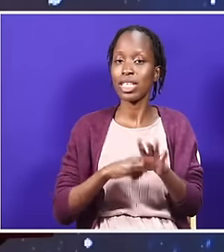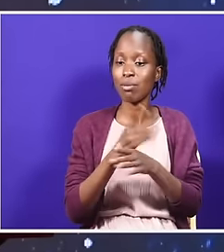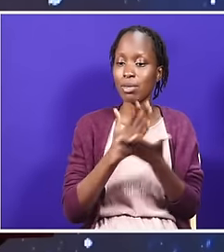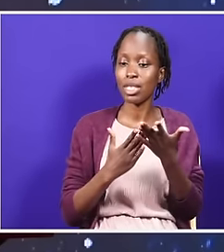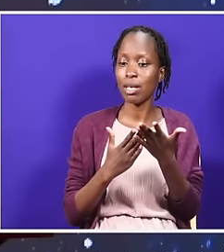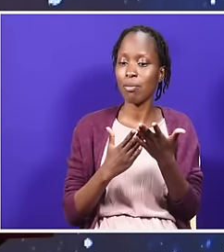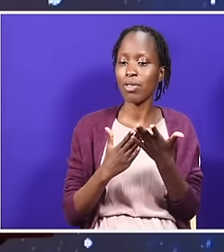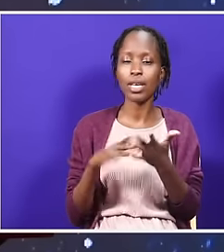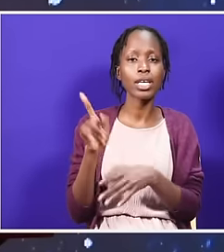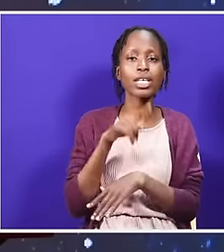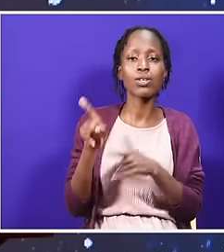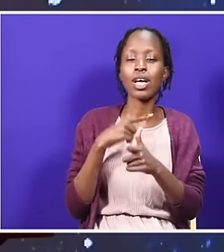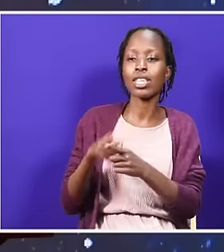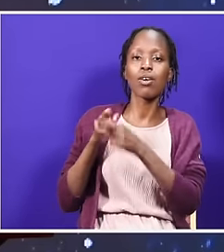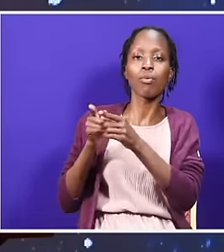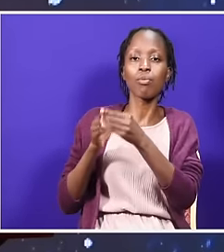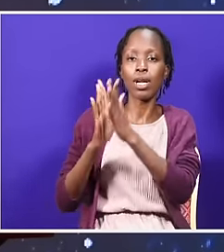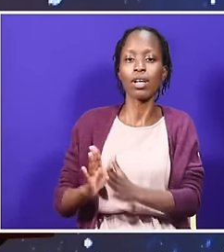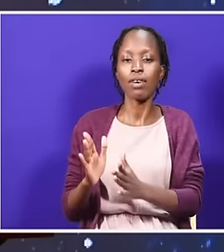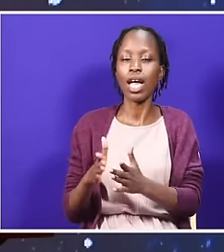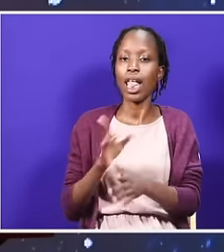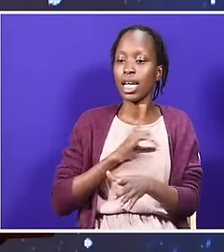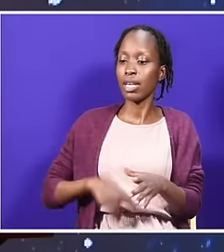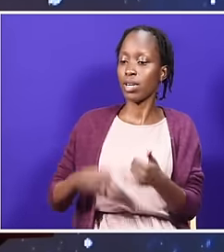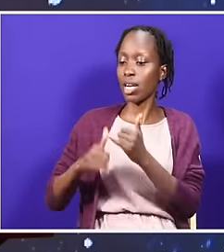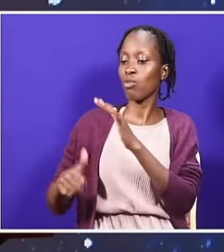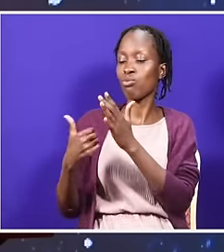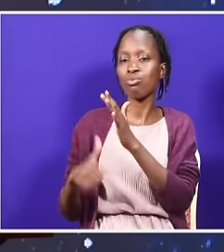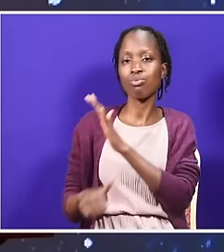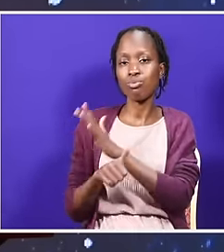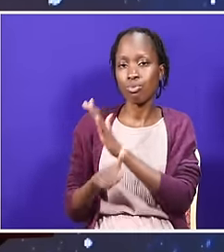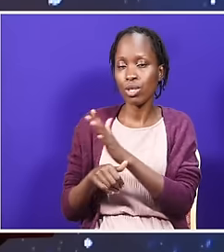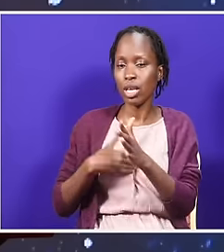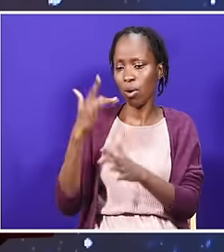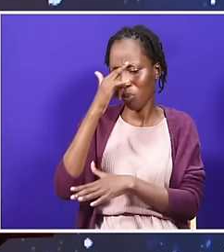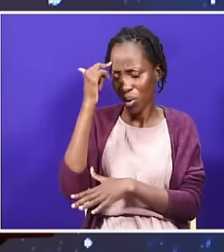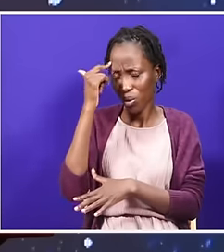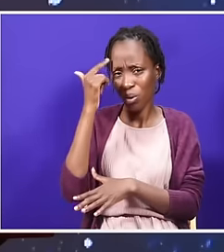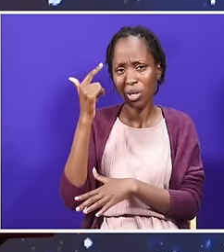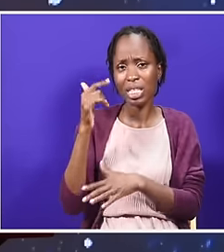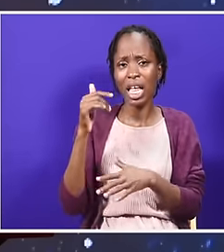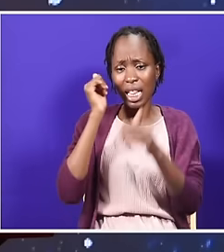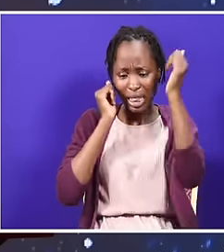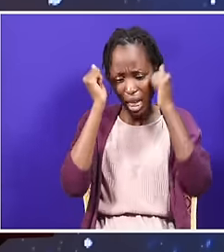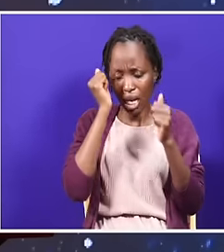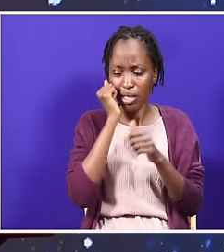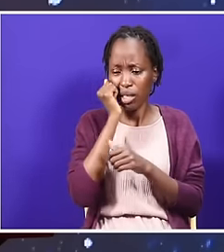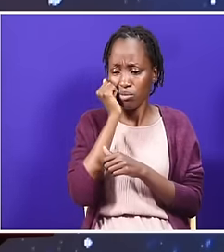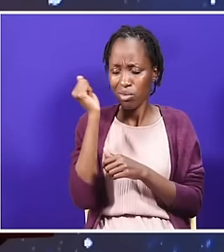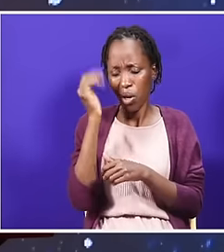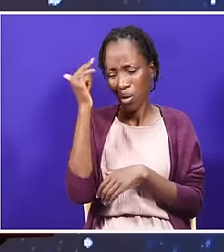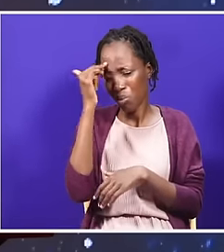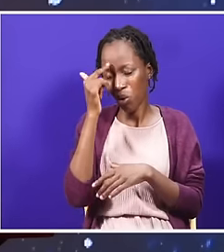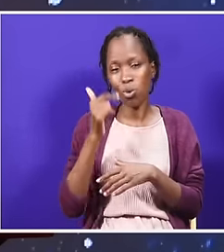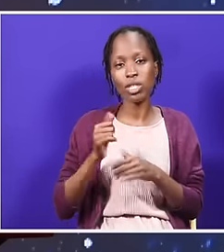We blame the leader. David was now in great danger because all his men were very bitter about losing their sons and their